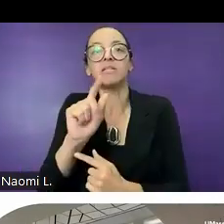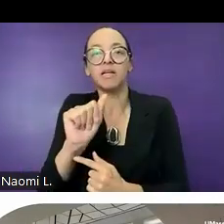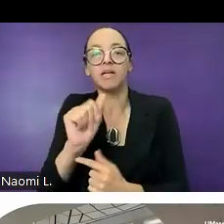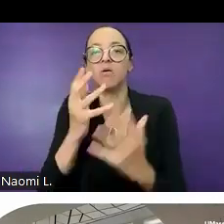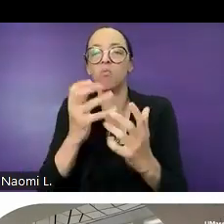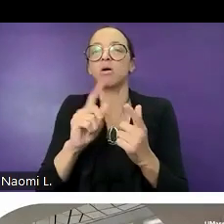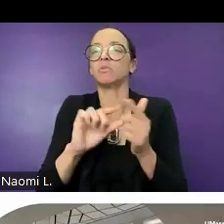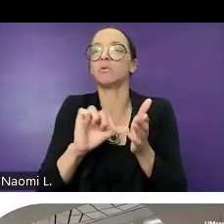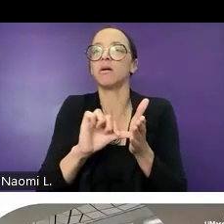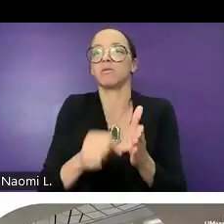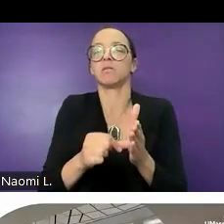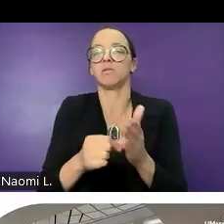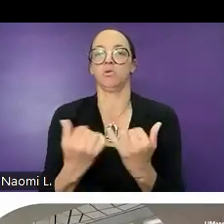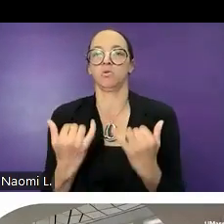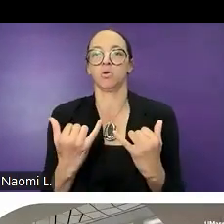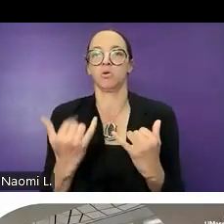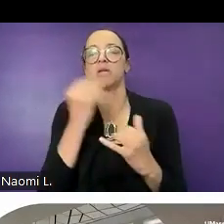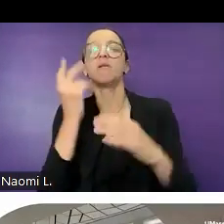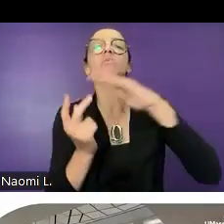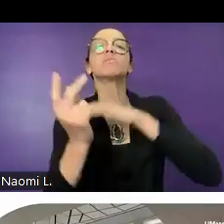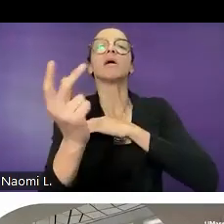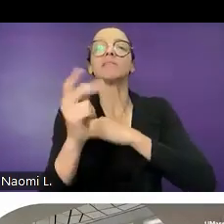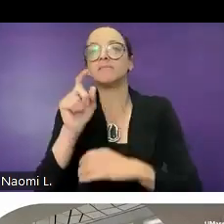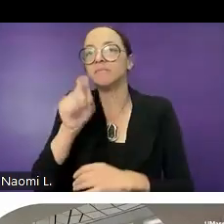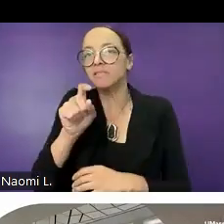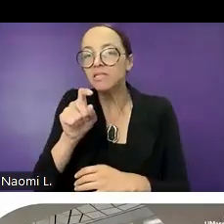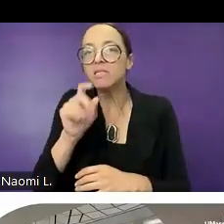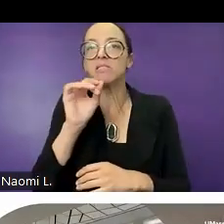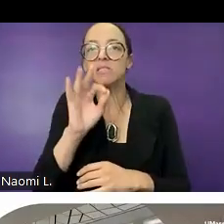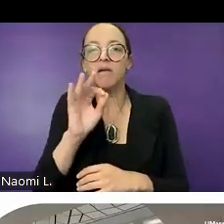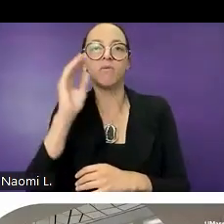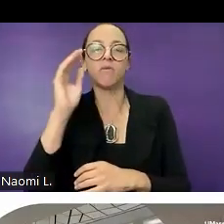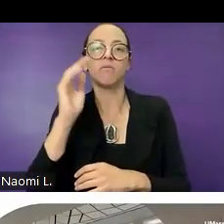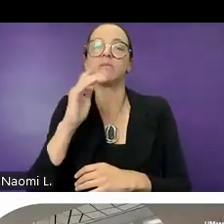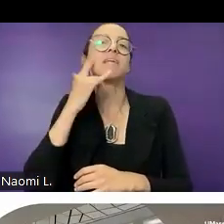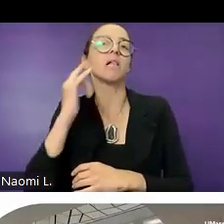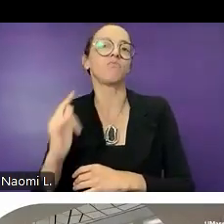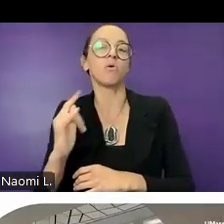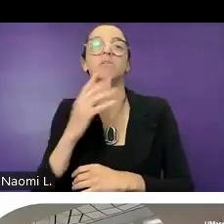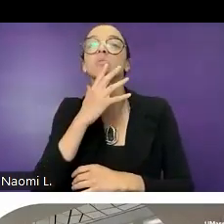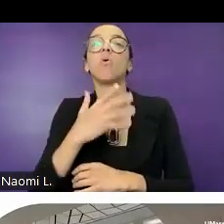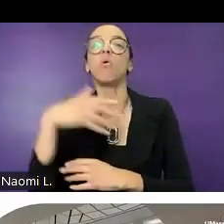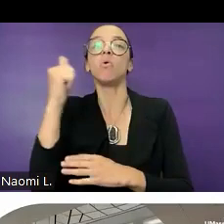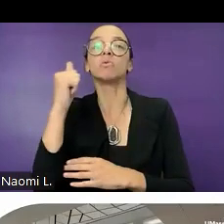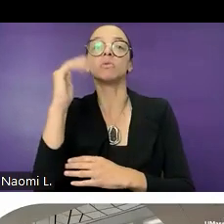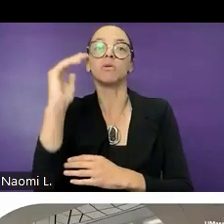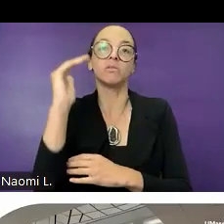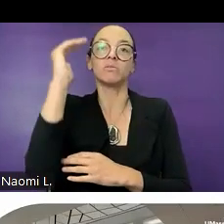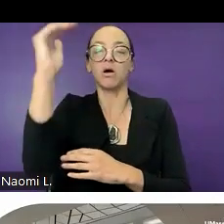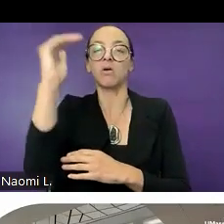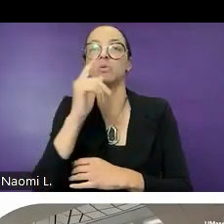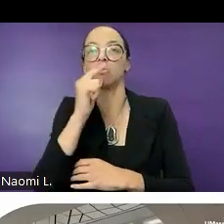needs of California's older adults and people with disabilities who fall into this overlooked